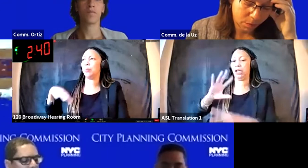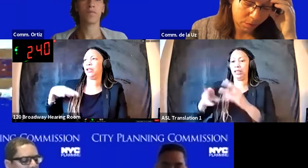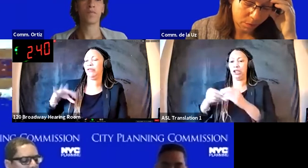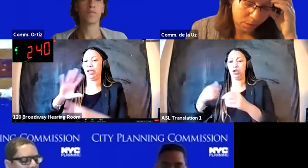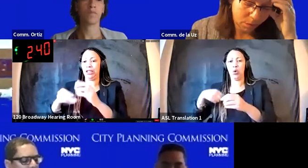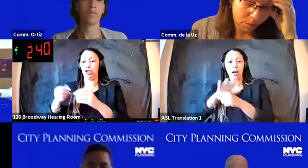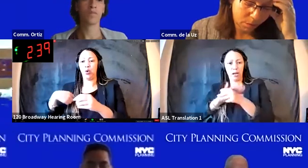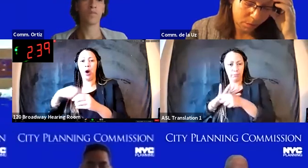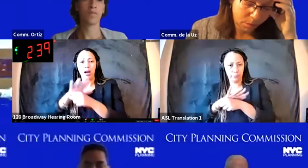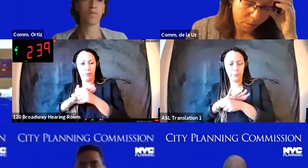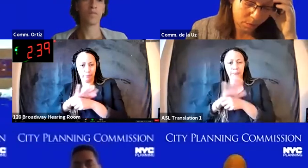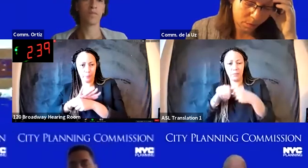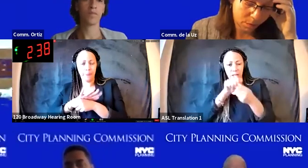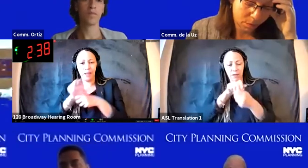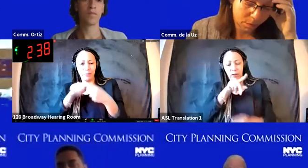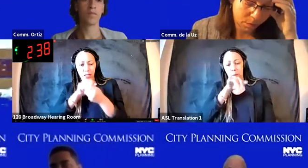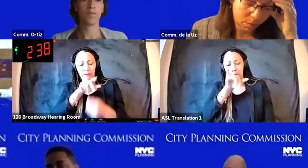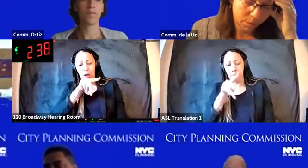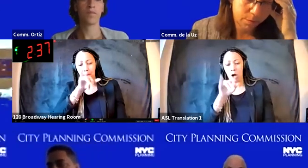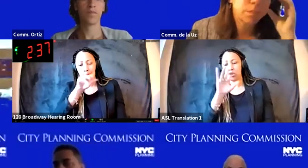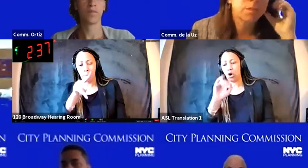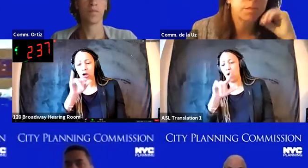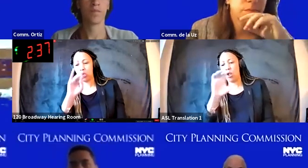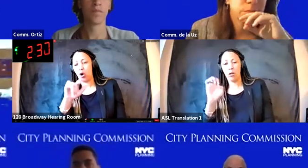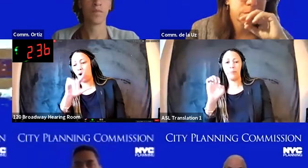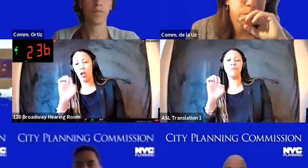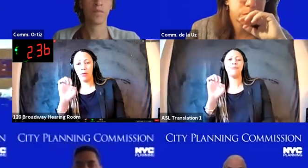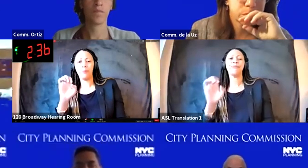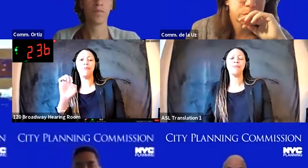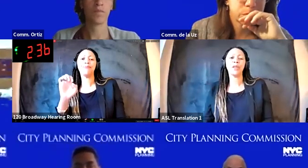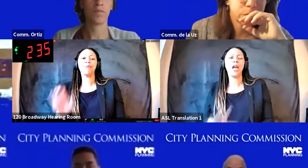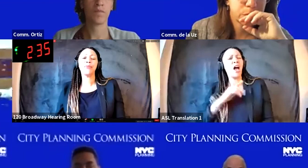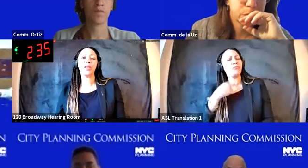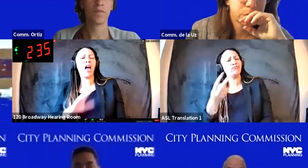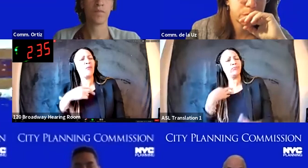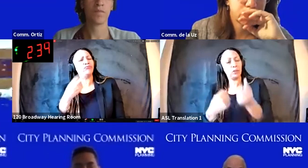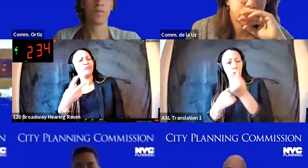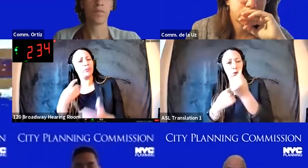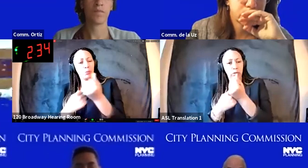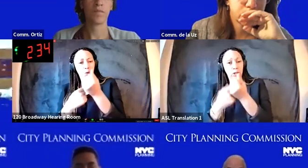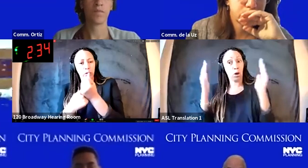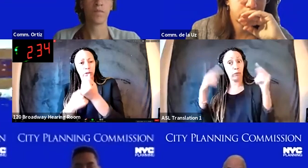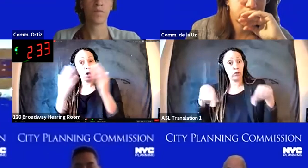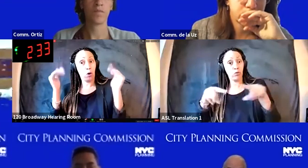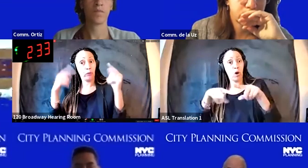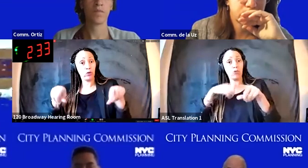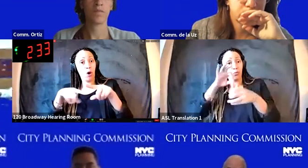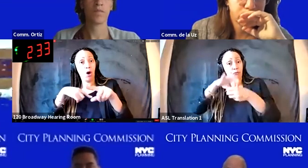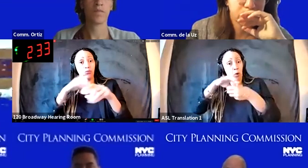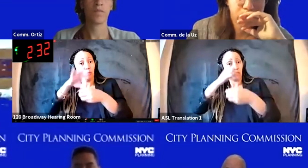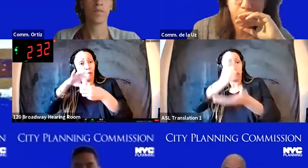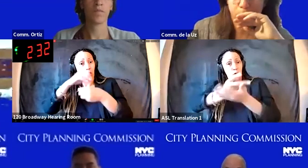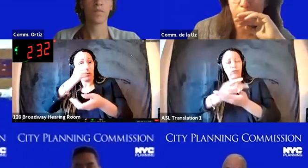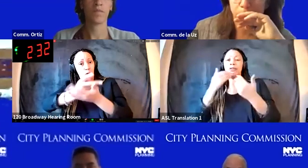neighborhood, specifically on Park Circle. And just wanted to voice my support for it. I hope that you will vote to approve it.